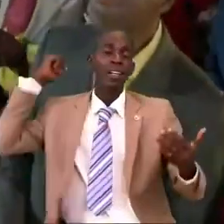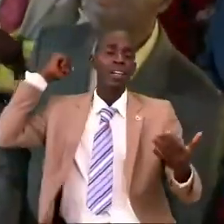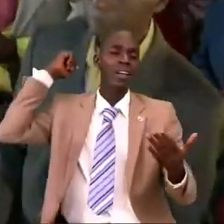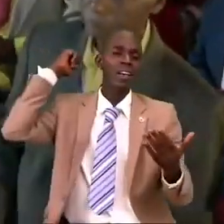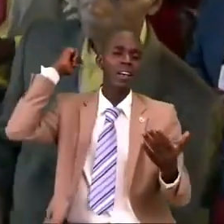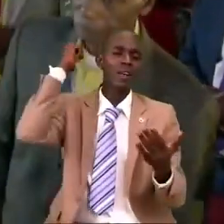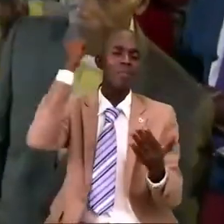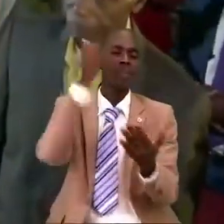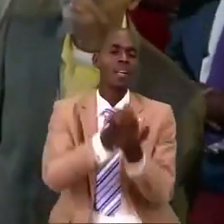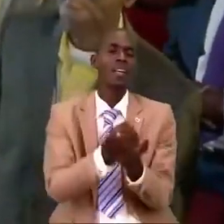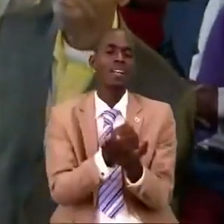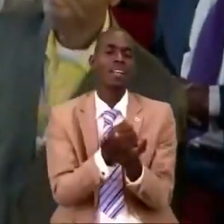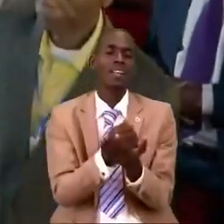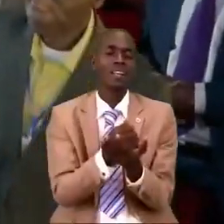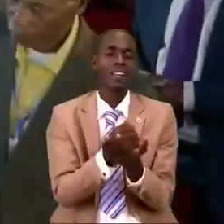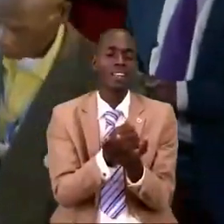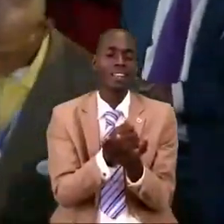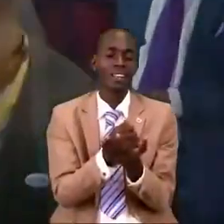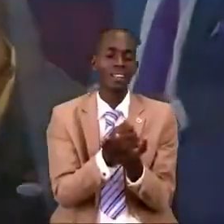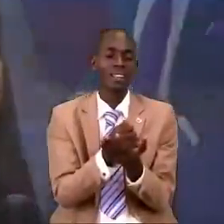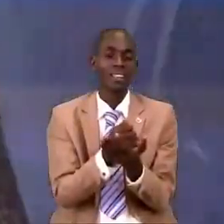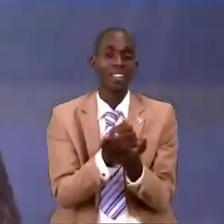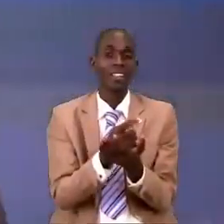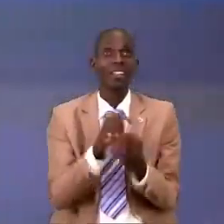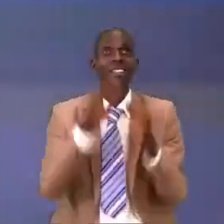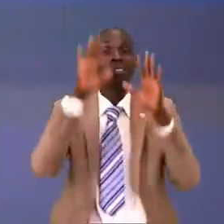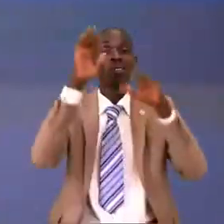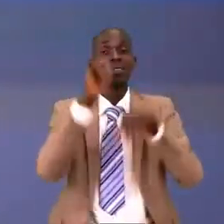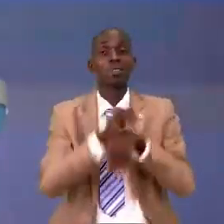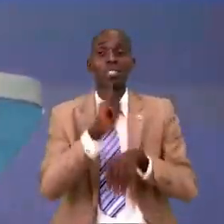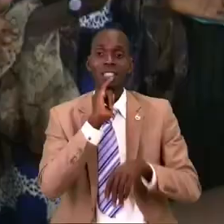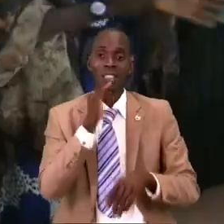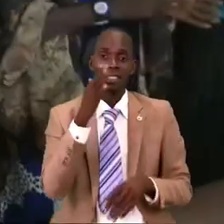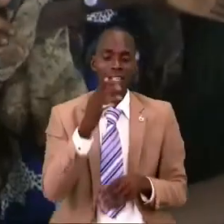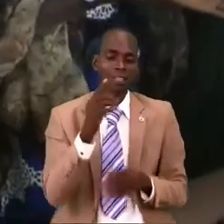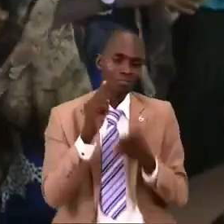miracle resident there in your body. The miracle is